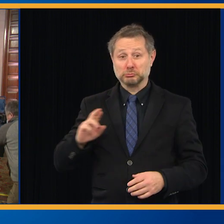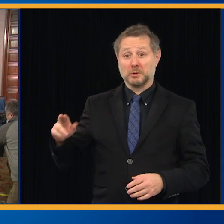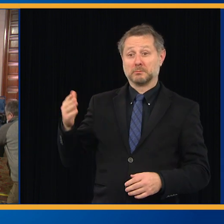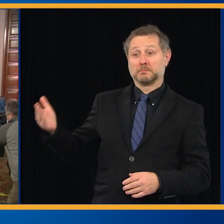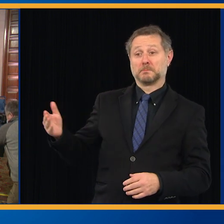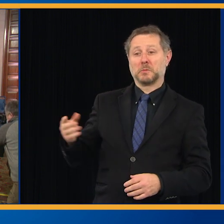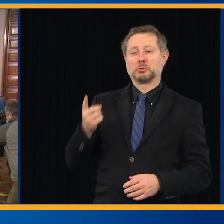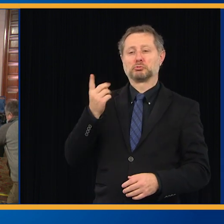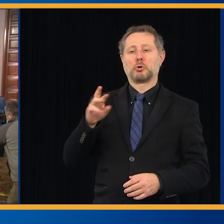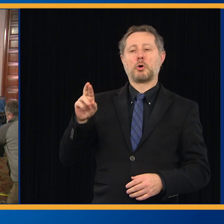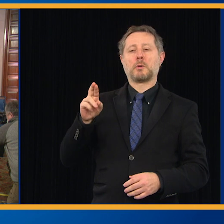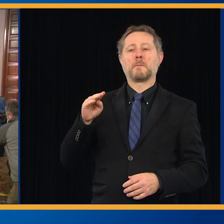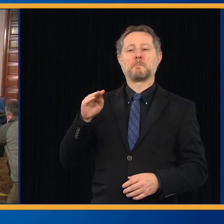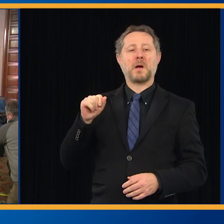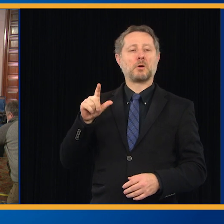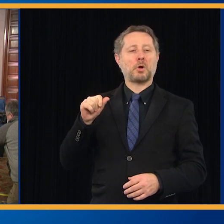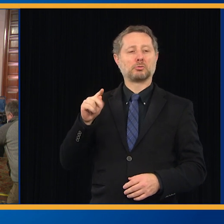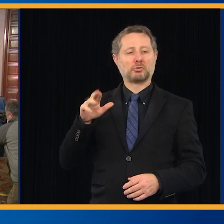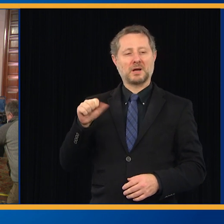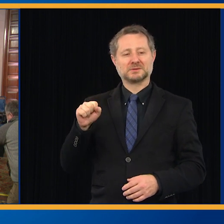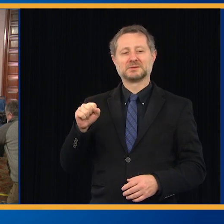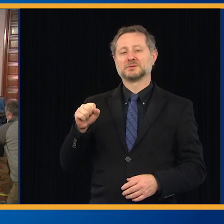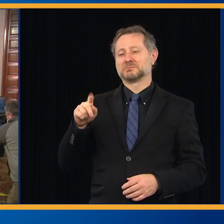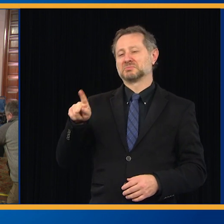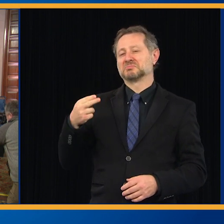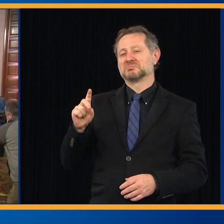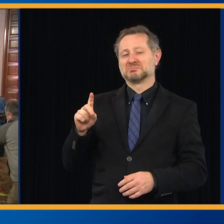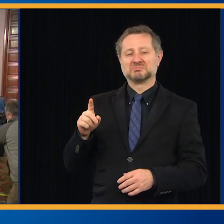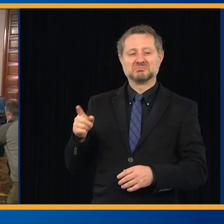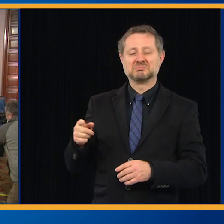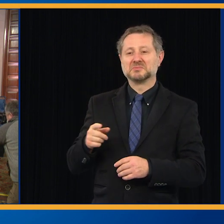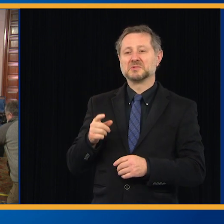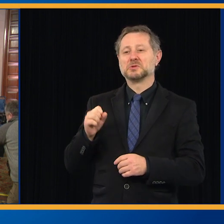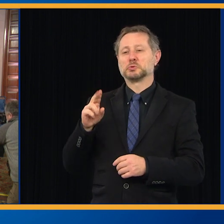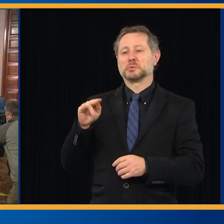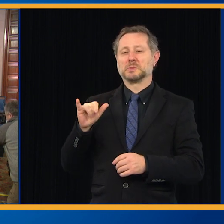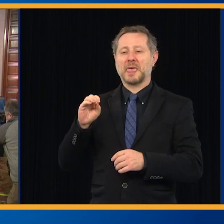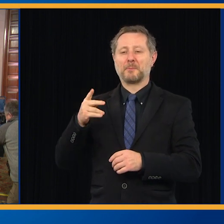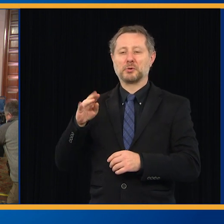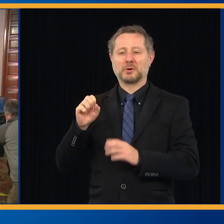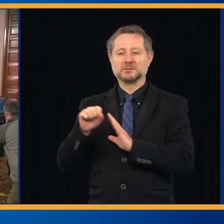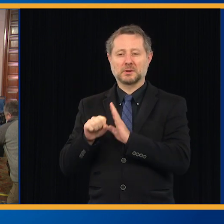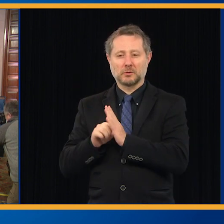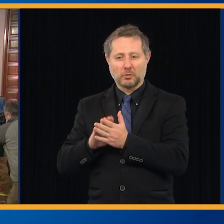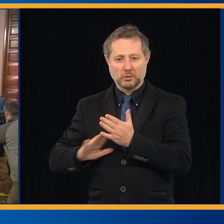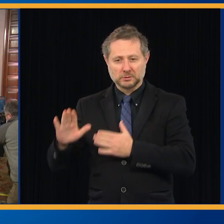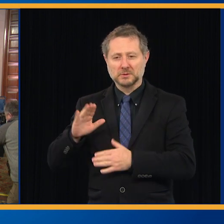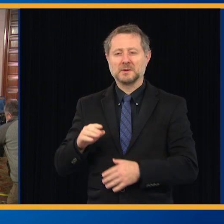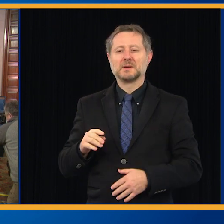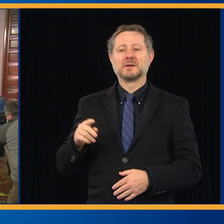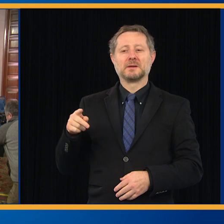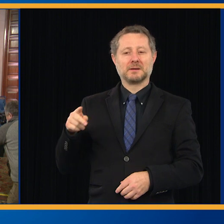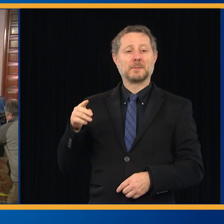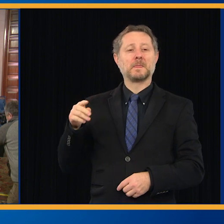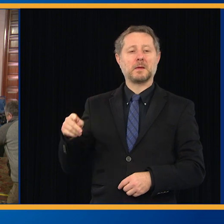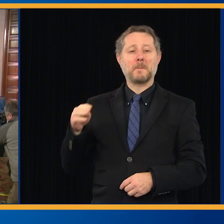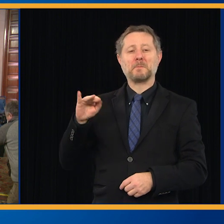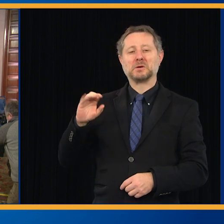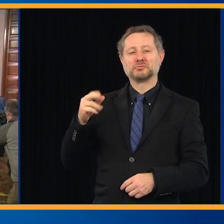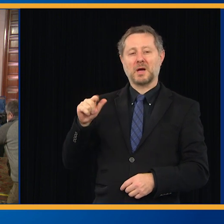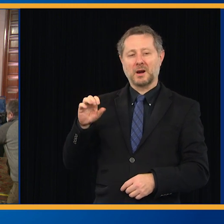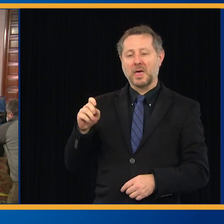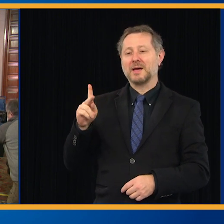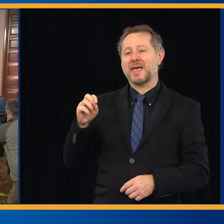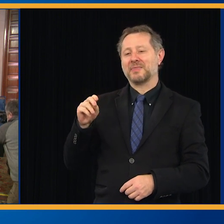Malatras, PhD doctor. To my immediate right, Michaela Kennedy Cuomo, related to me,